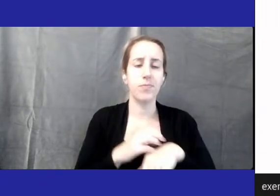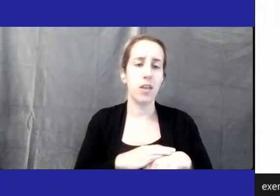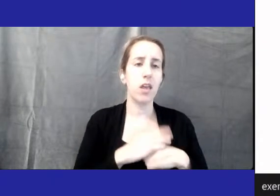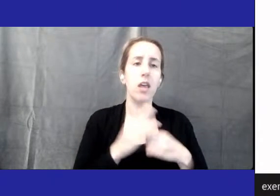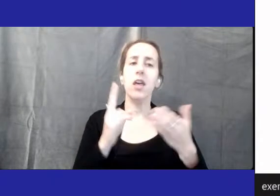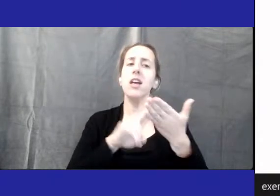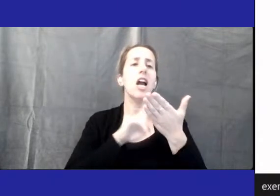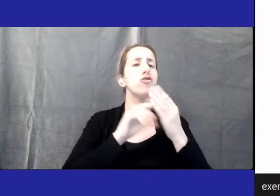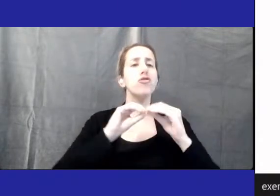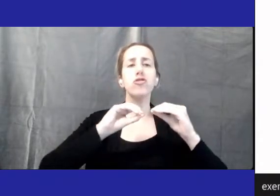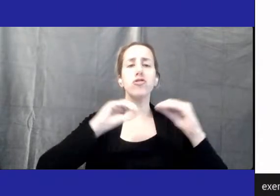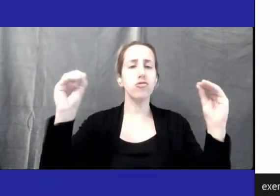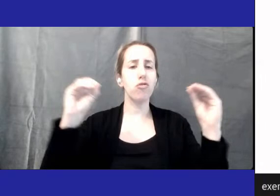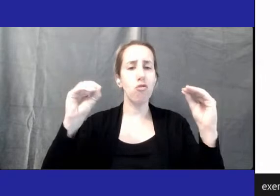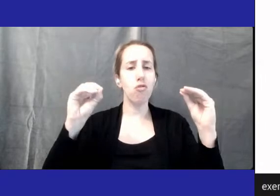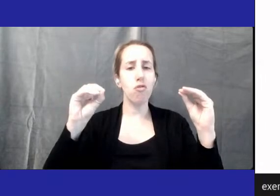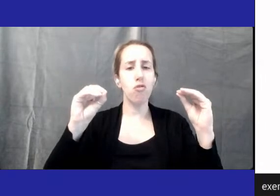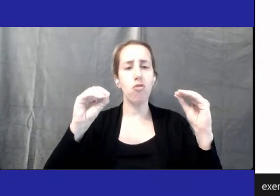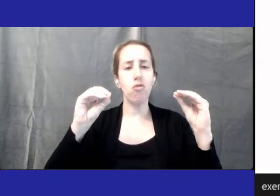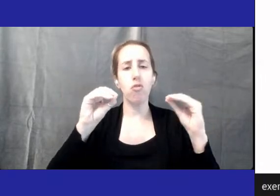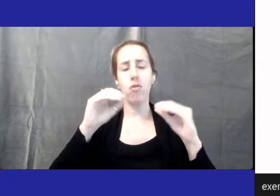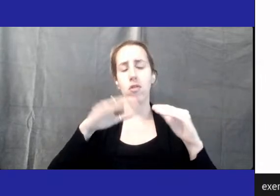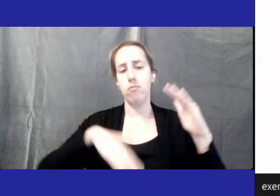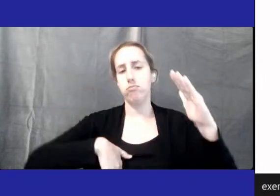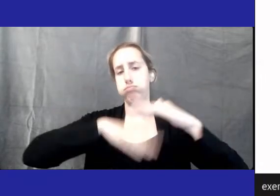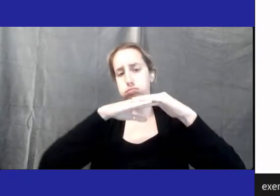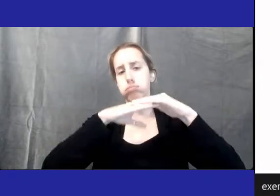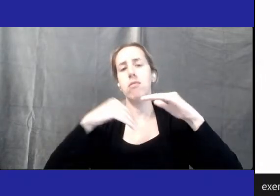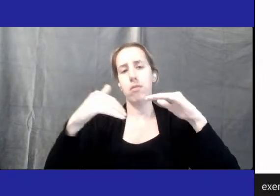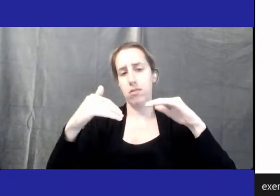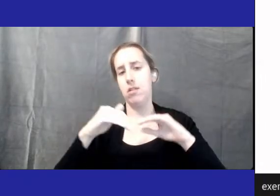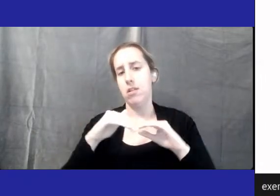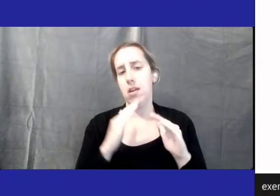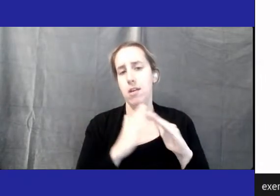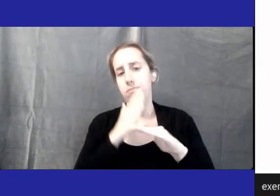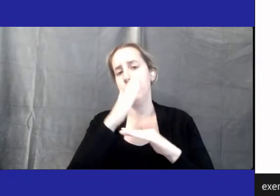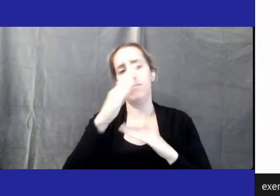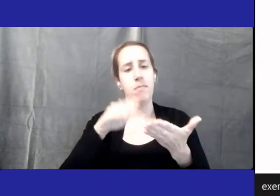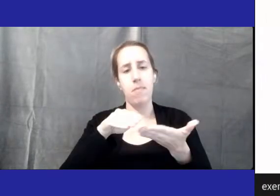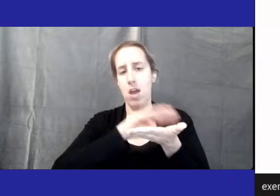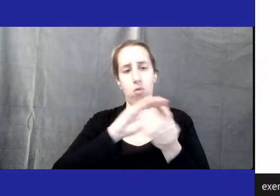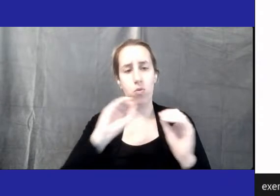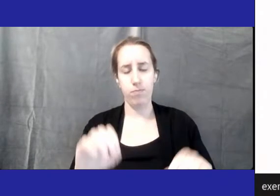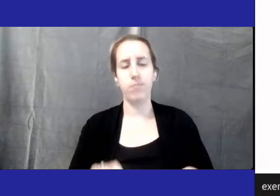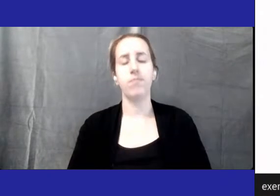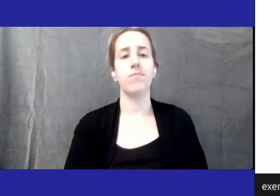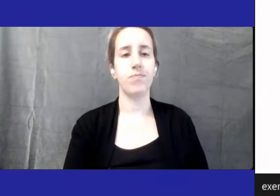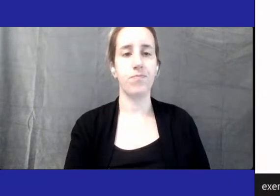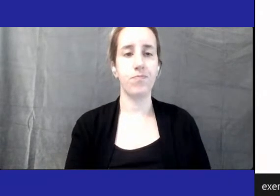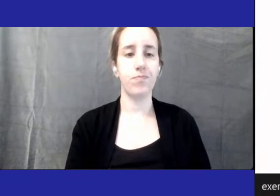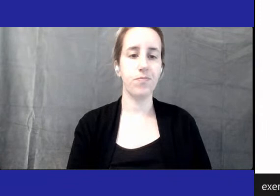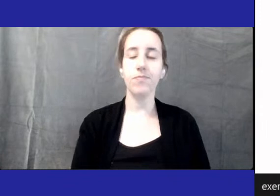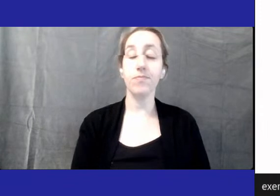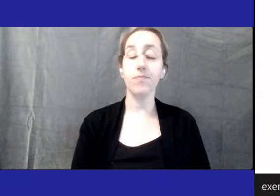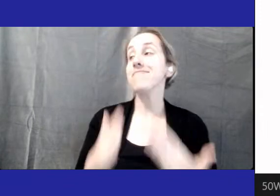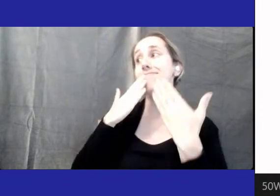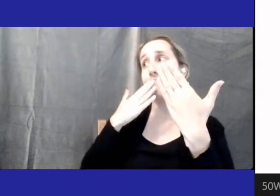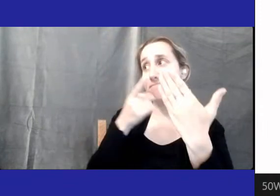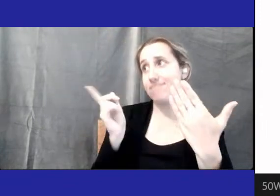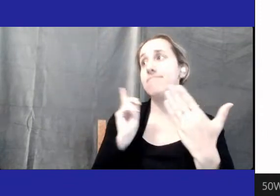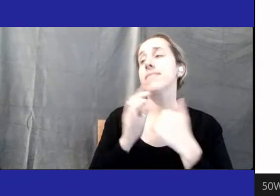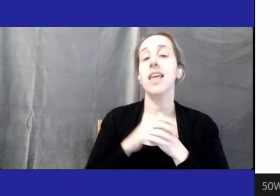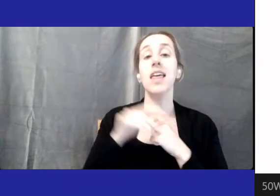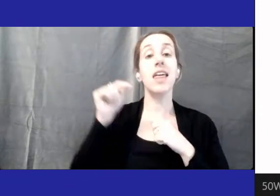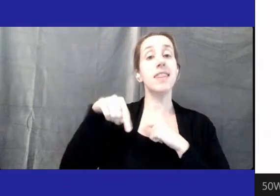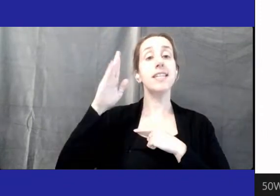pre-established not to exceed amount. Dr. Silvestri. Great, thank you, Dr. Allen. Thank you, Dr. Katz. So this particular presentation we're